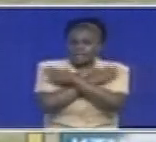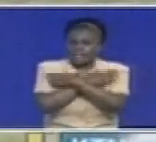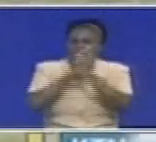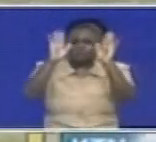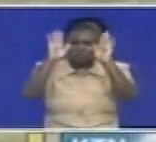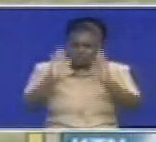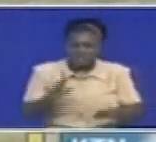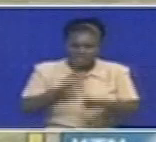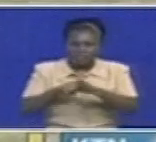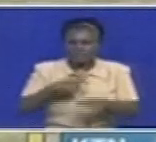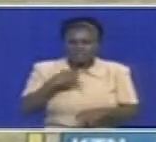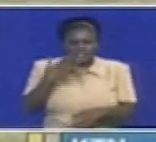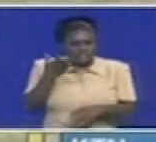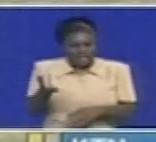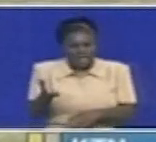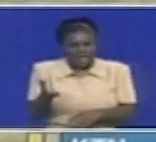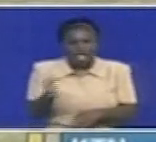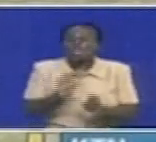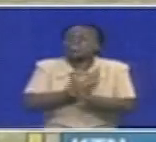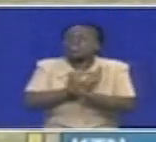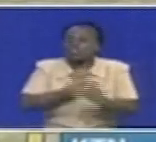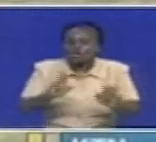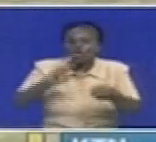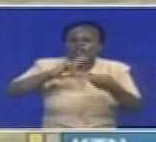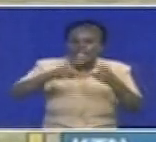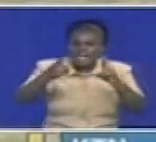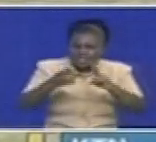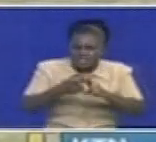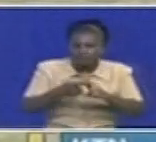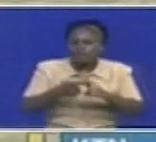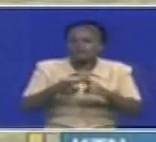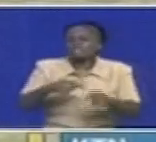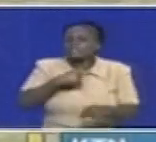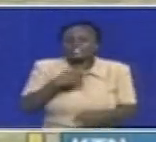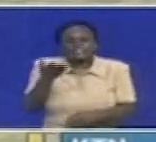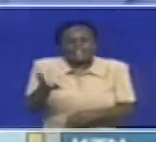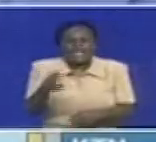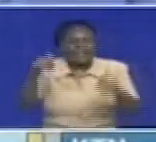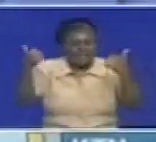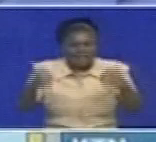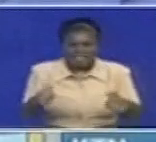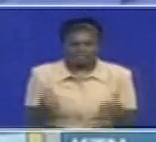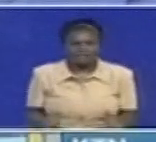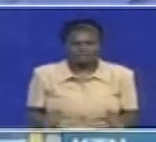time we visited James in Shikusa, none of his relatives had ever gone to see him.